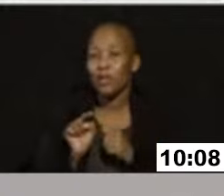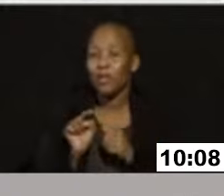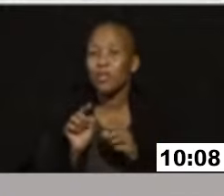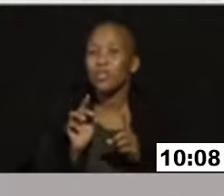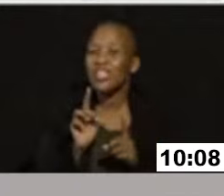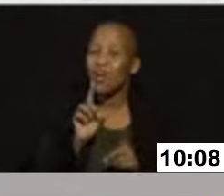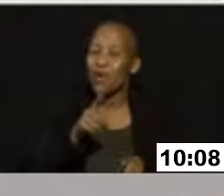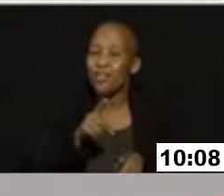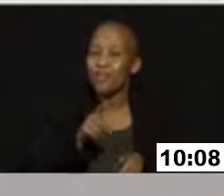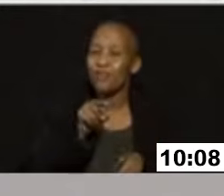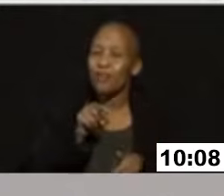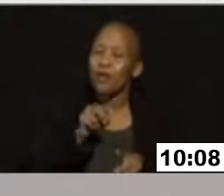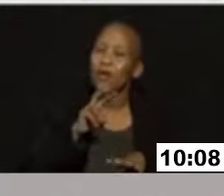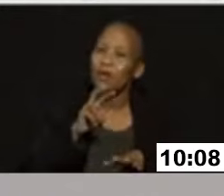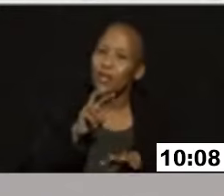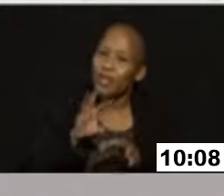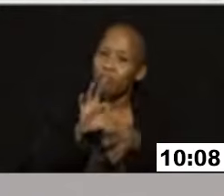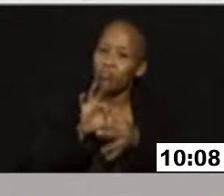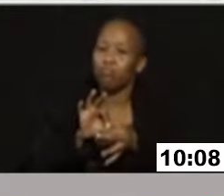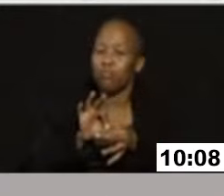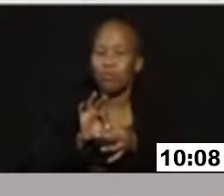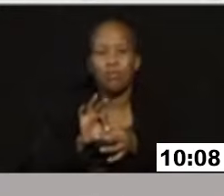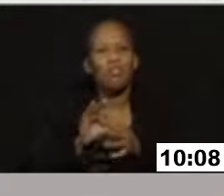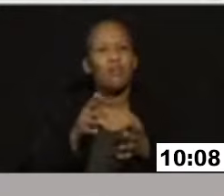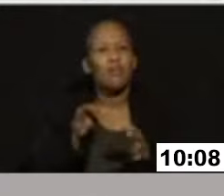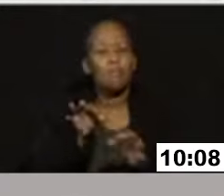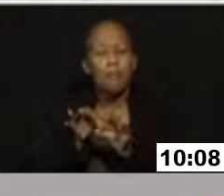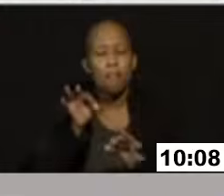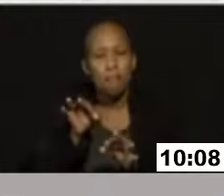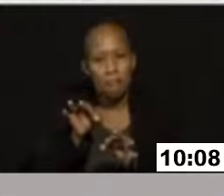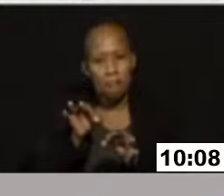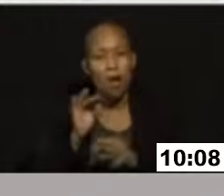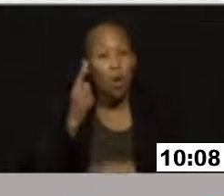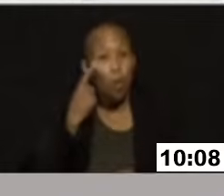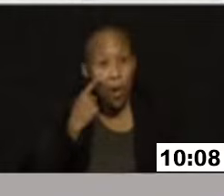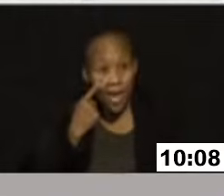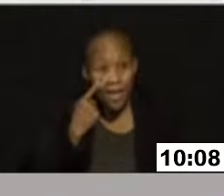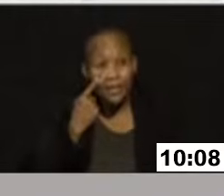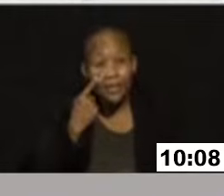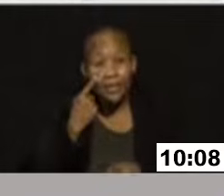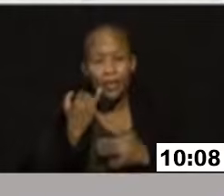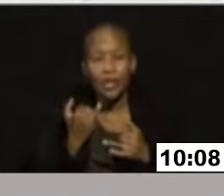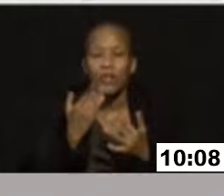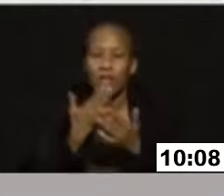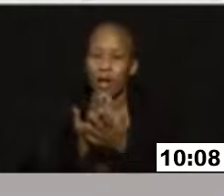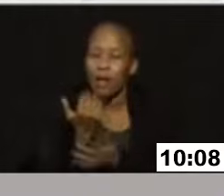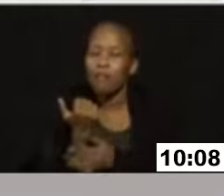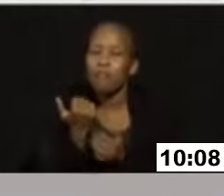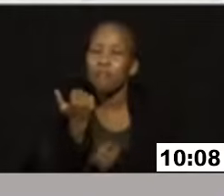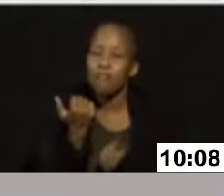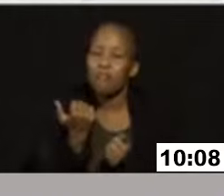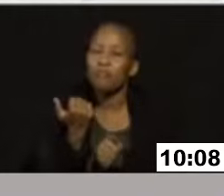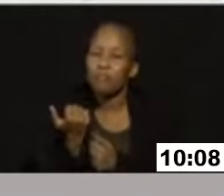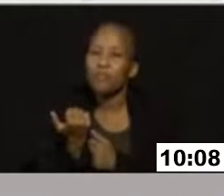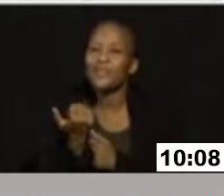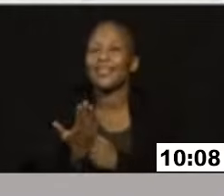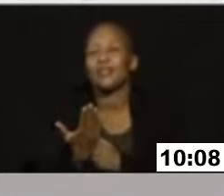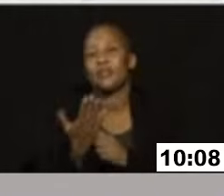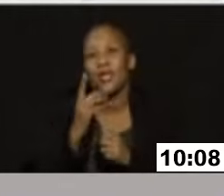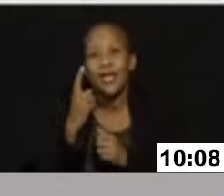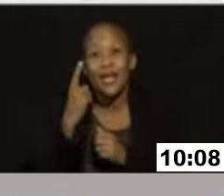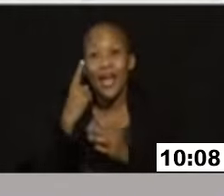contrary in relation to any specific witness, overall responsibility to present evidence is on the evidence